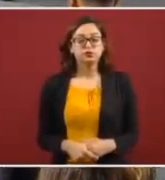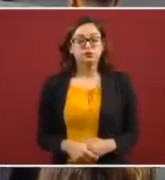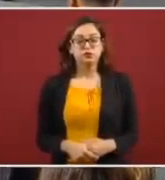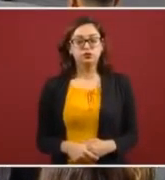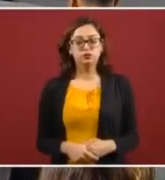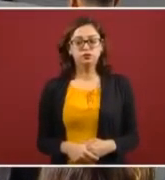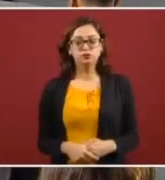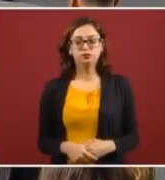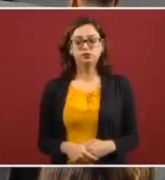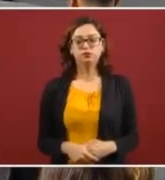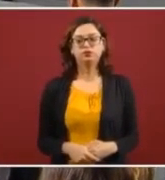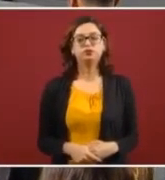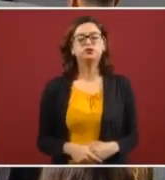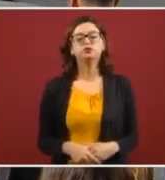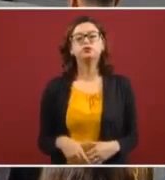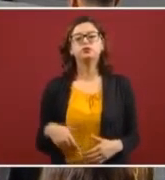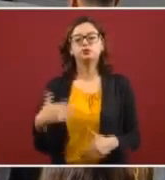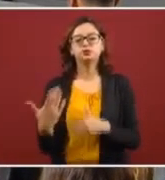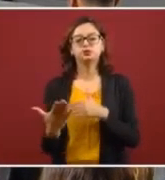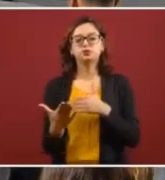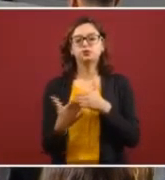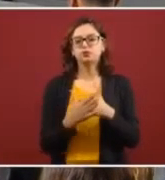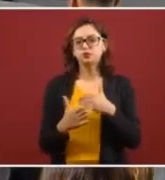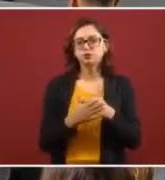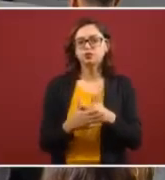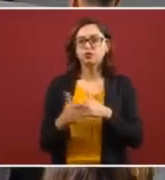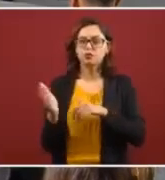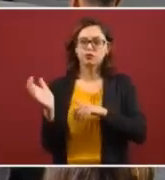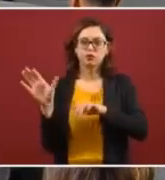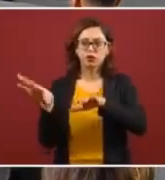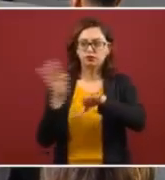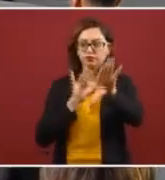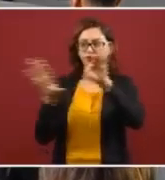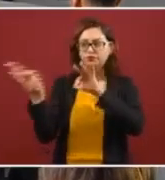The criteria for selection are here.